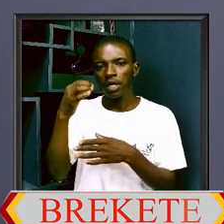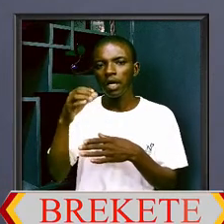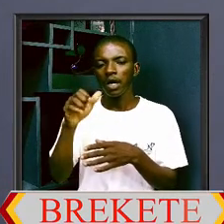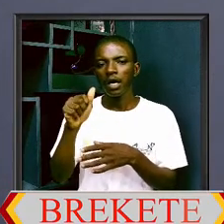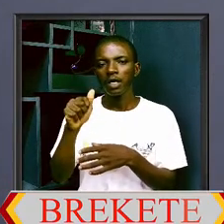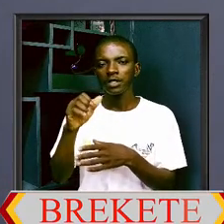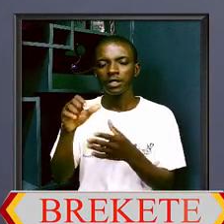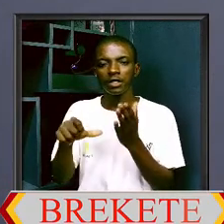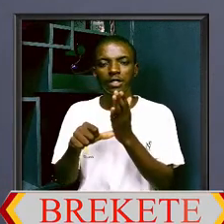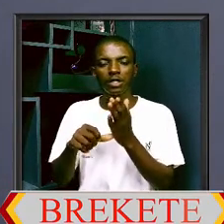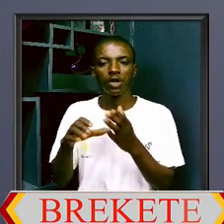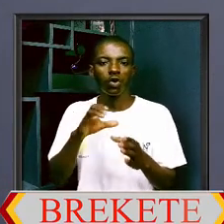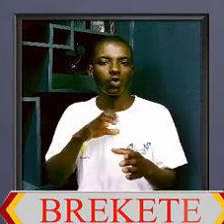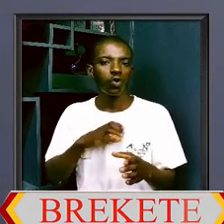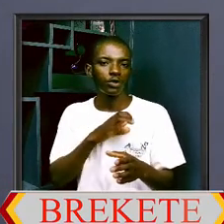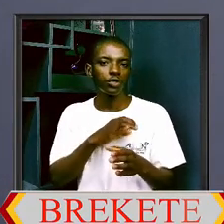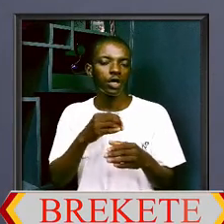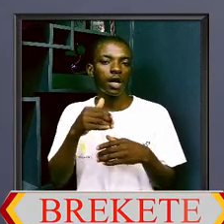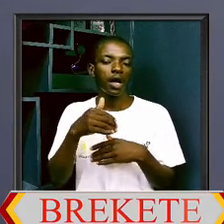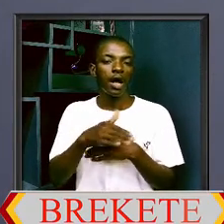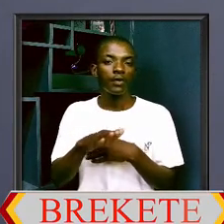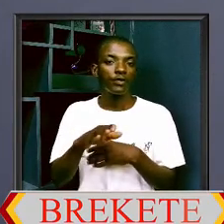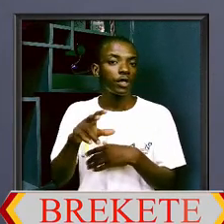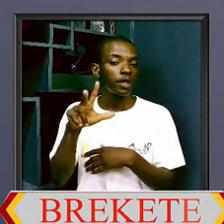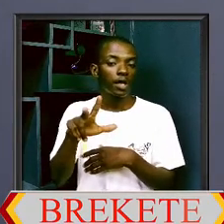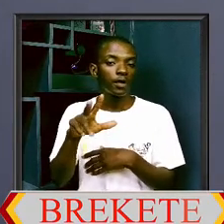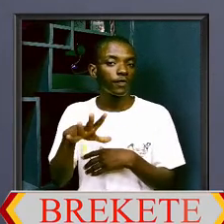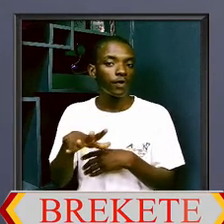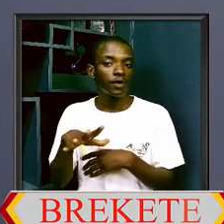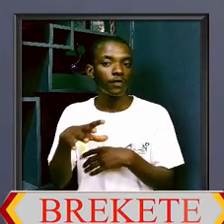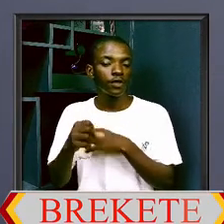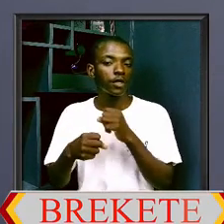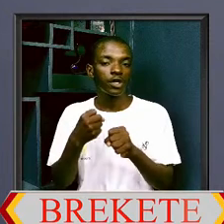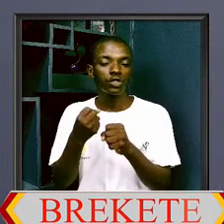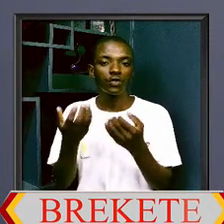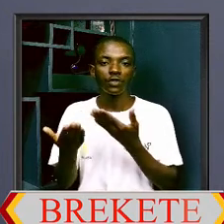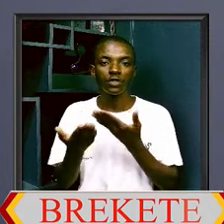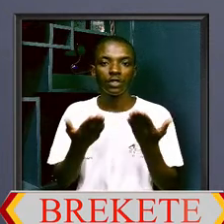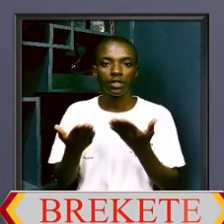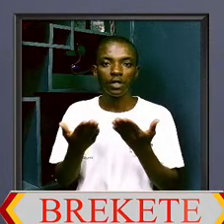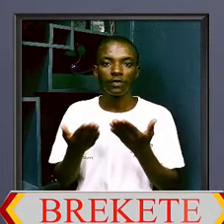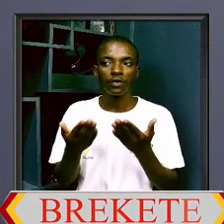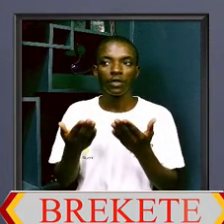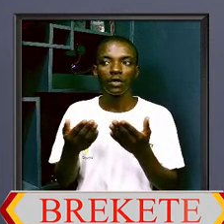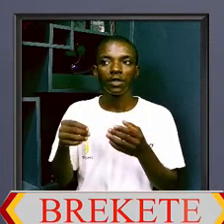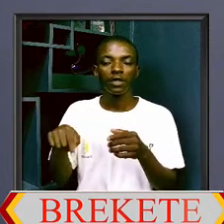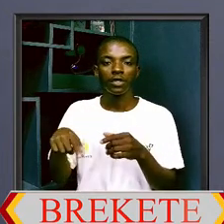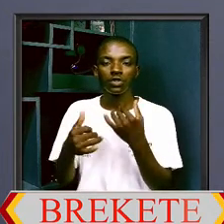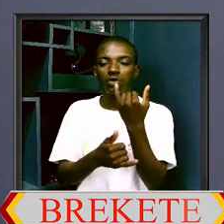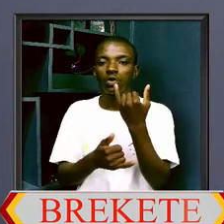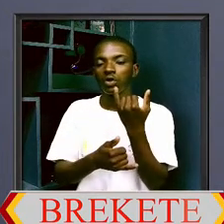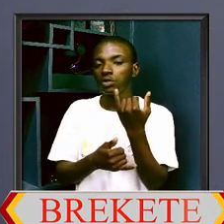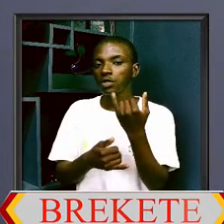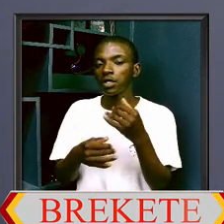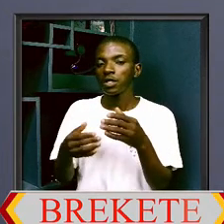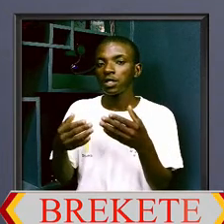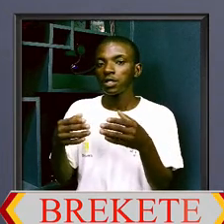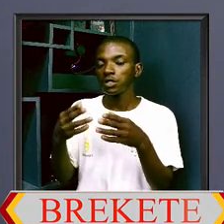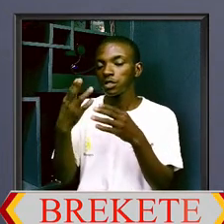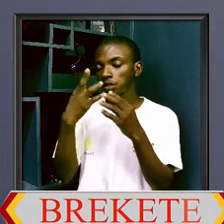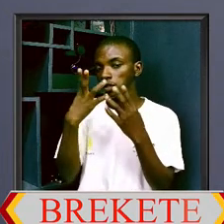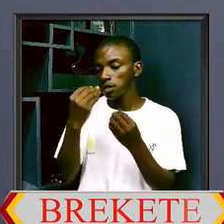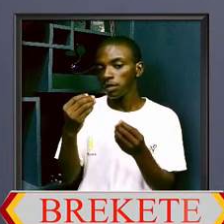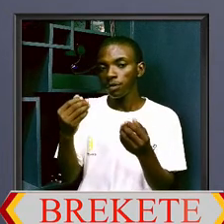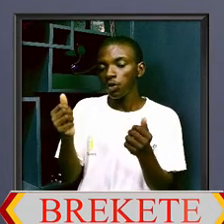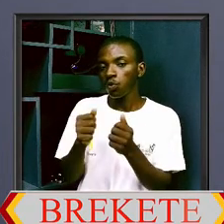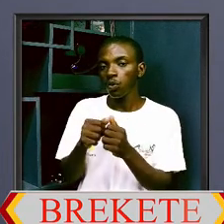or an assistant Commissioner of police after 35 years of serving this country come s with him brother he just